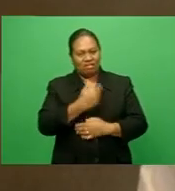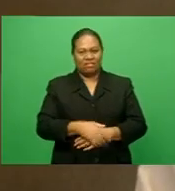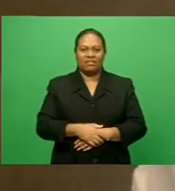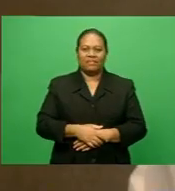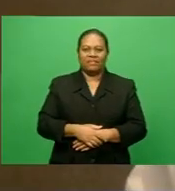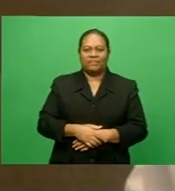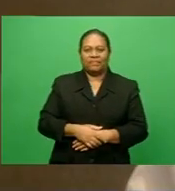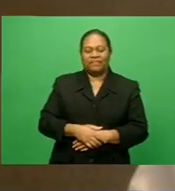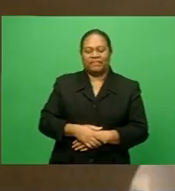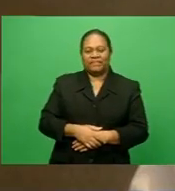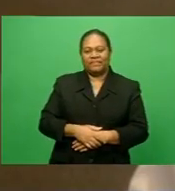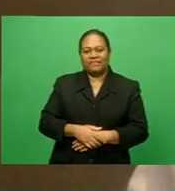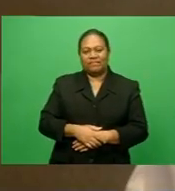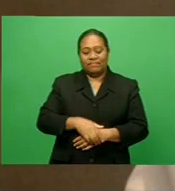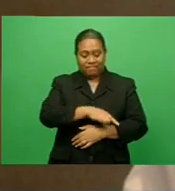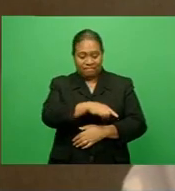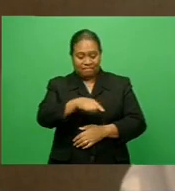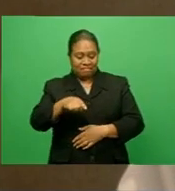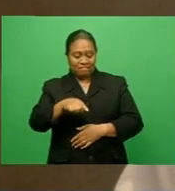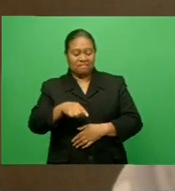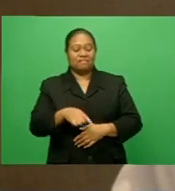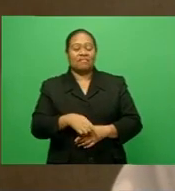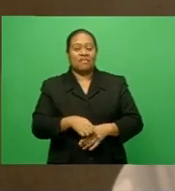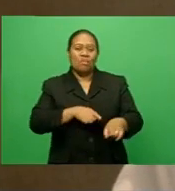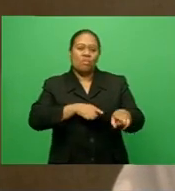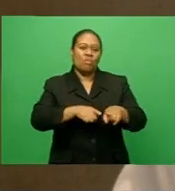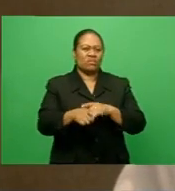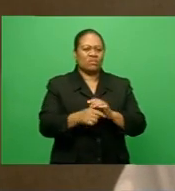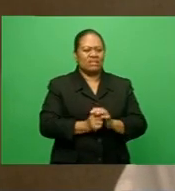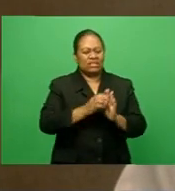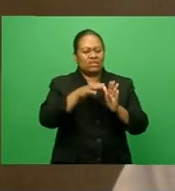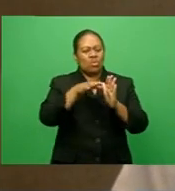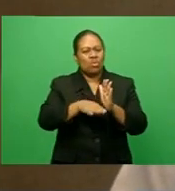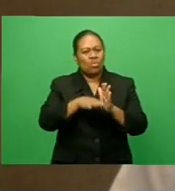testing among these key populations is low.